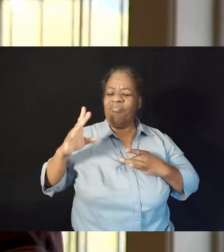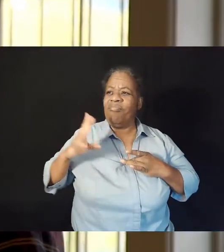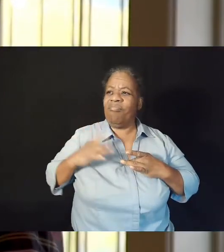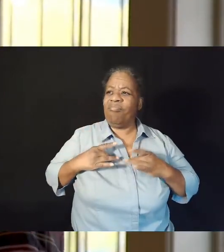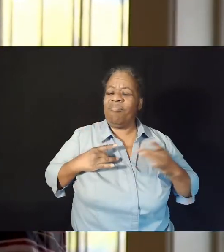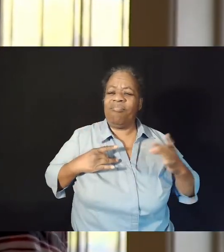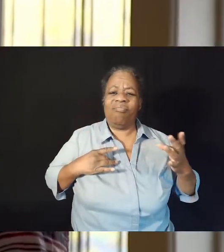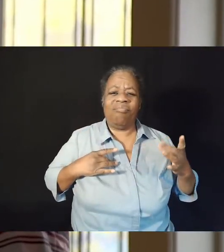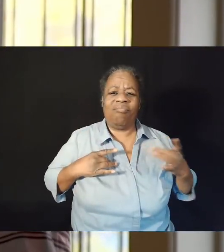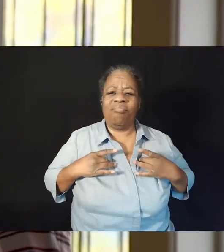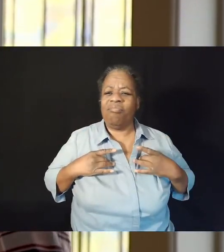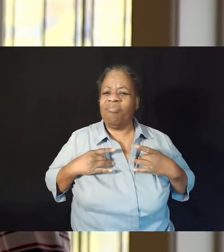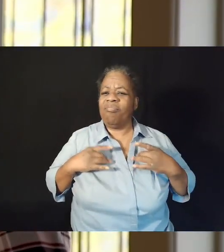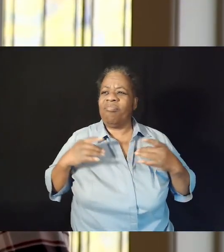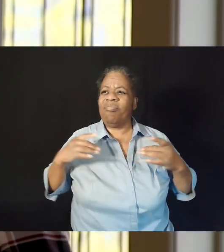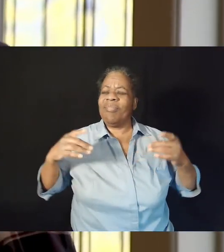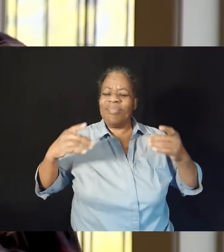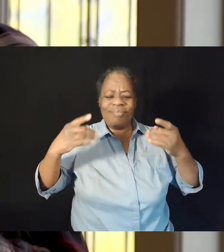until it was